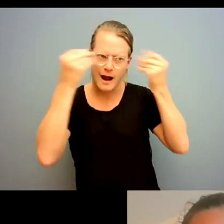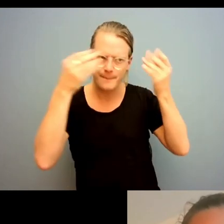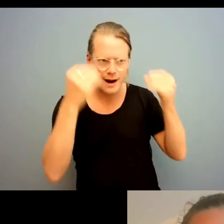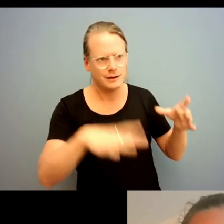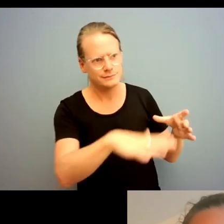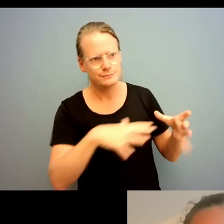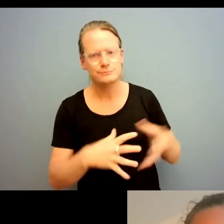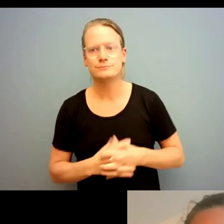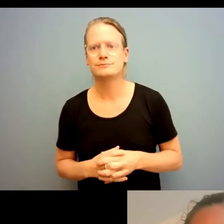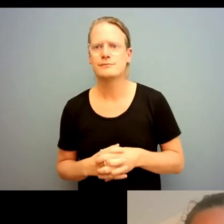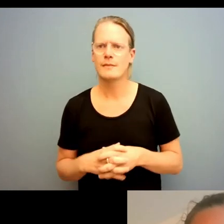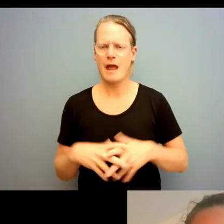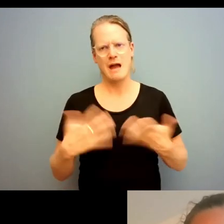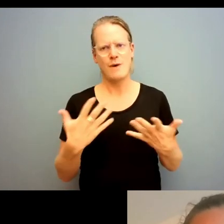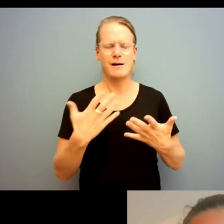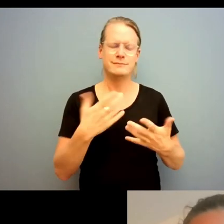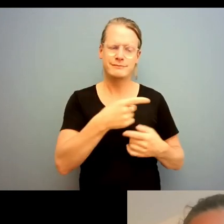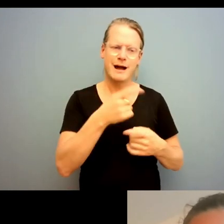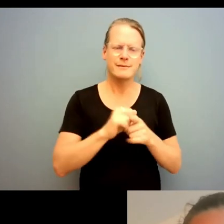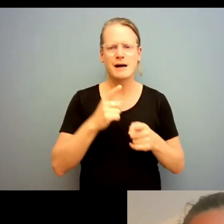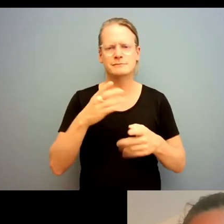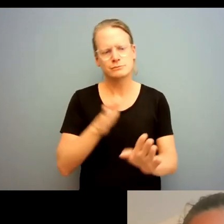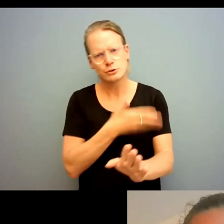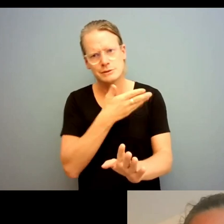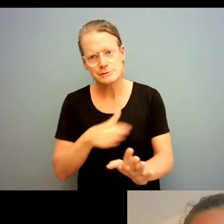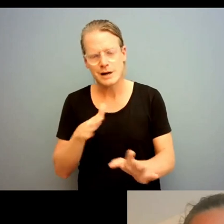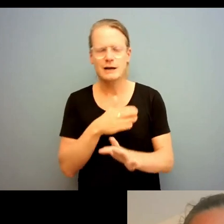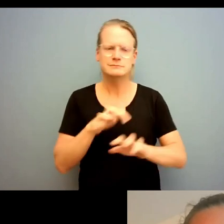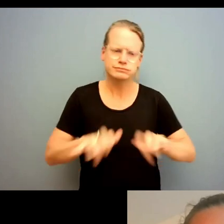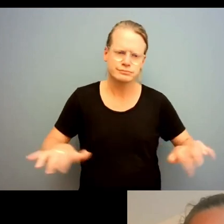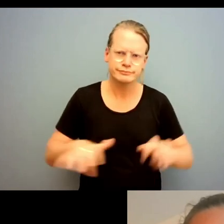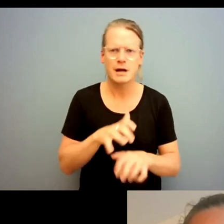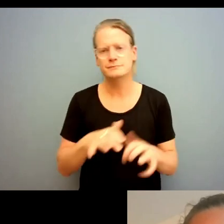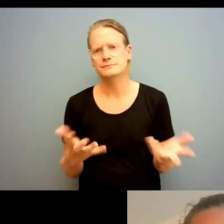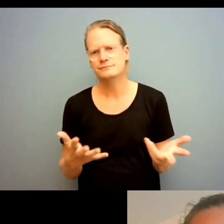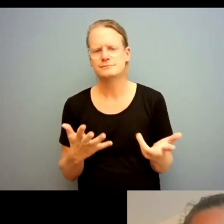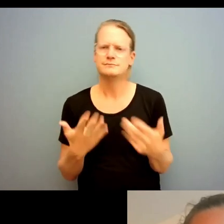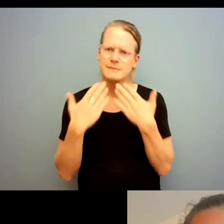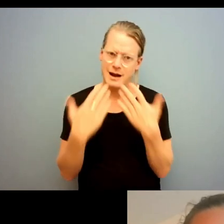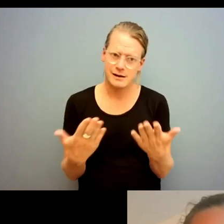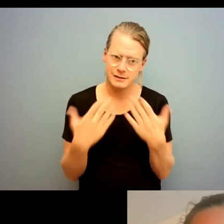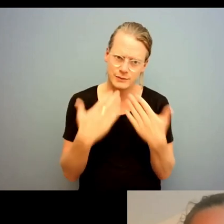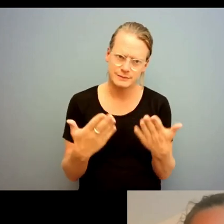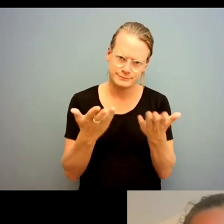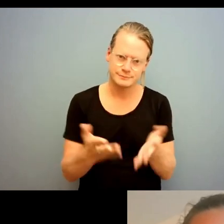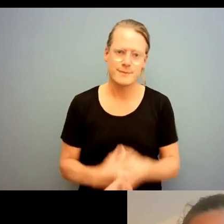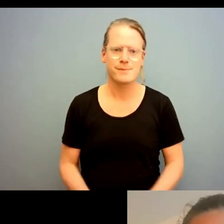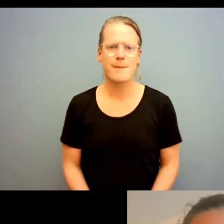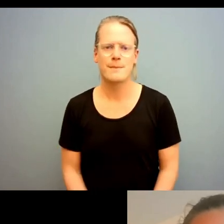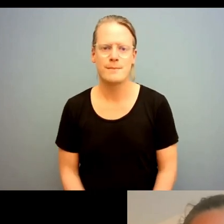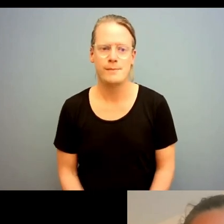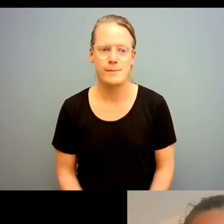storytelling and is for you. Thank you so much. And also maybe